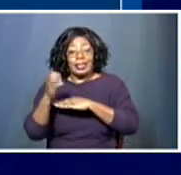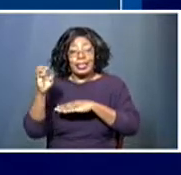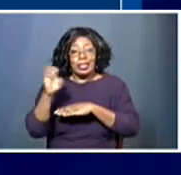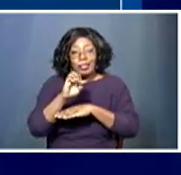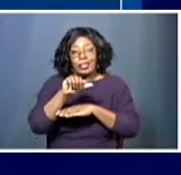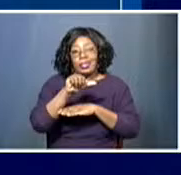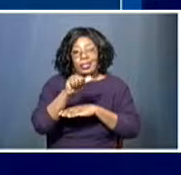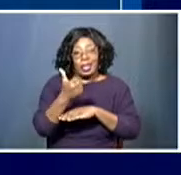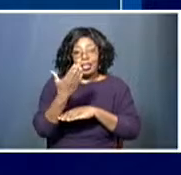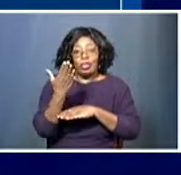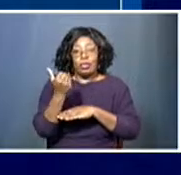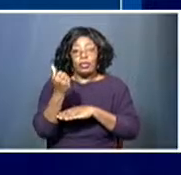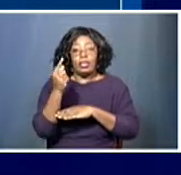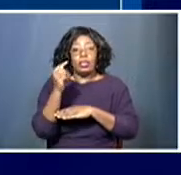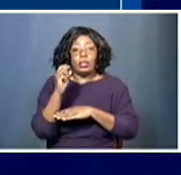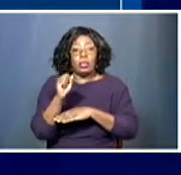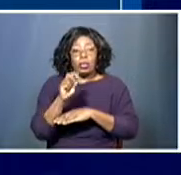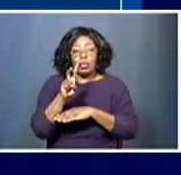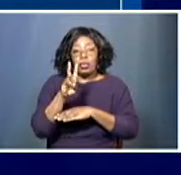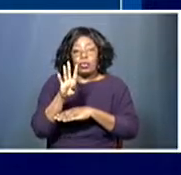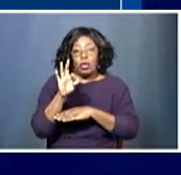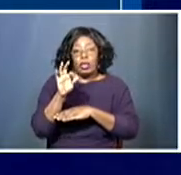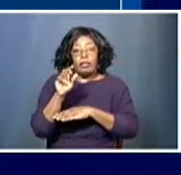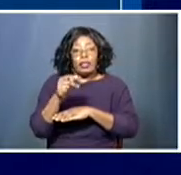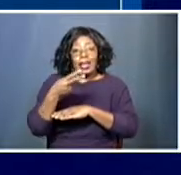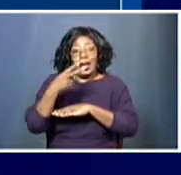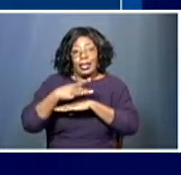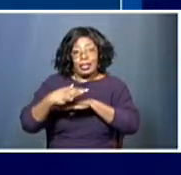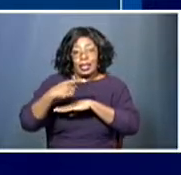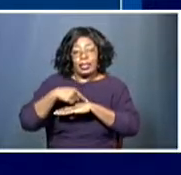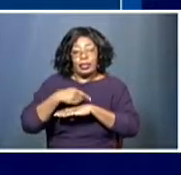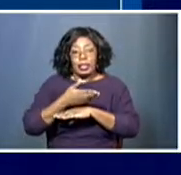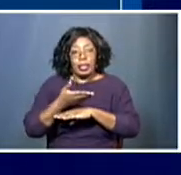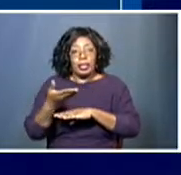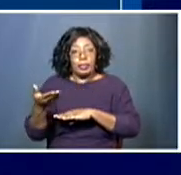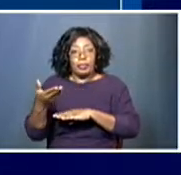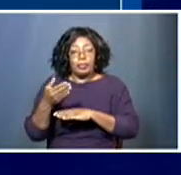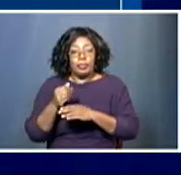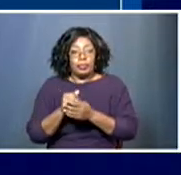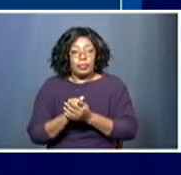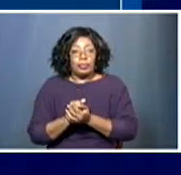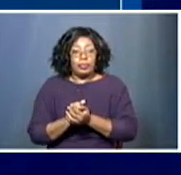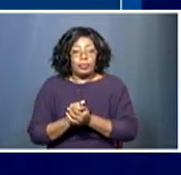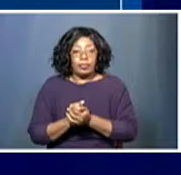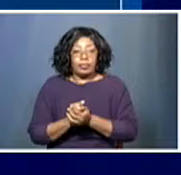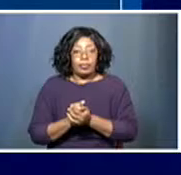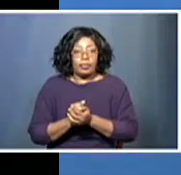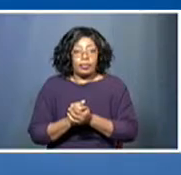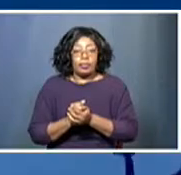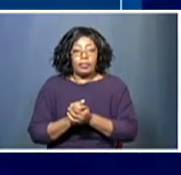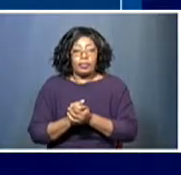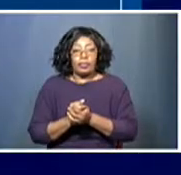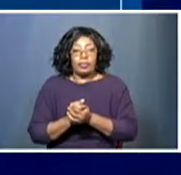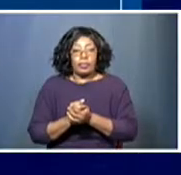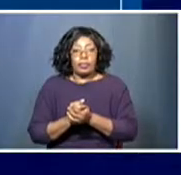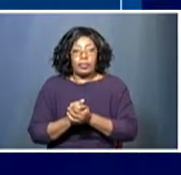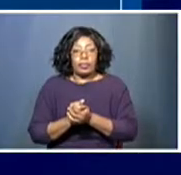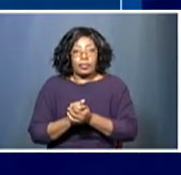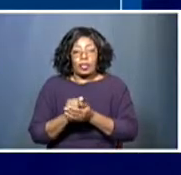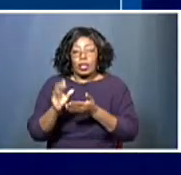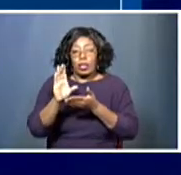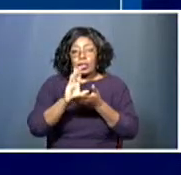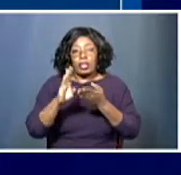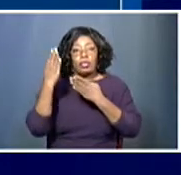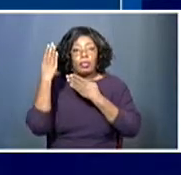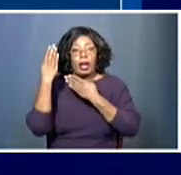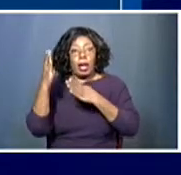at 10 to 15 knots, wave heights 2 to 4 feet, high tide 8:37 in the morning, low tide 3:06 in the afternoon. Now for the central